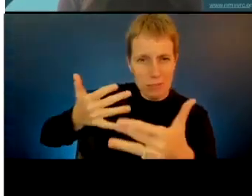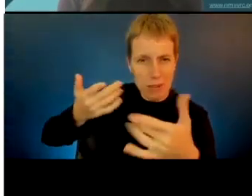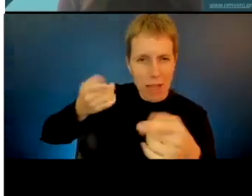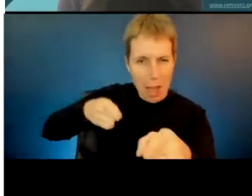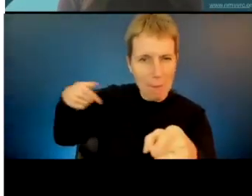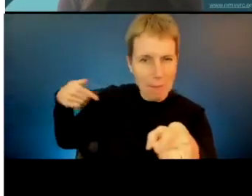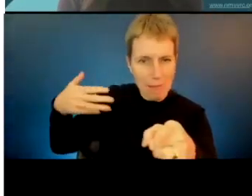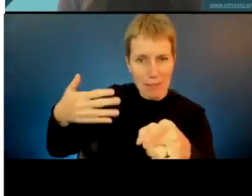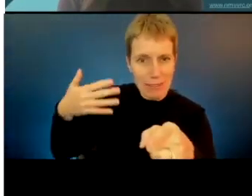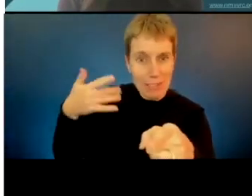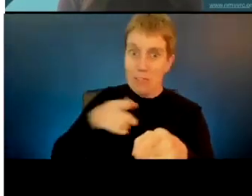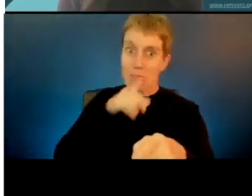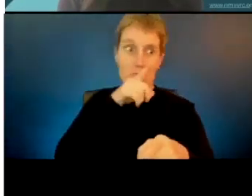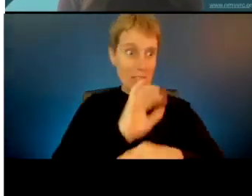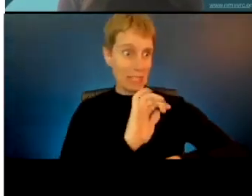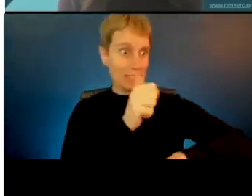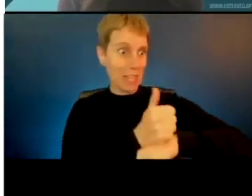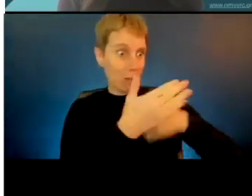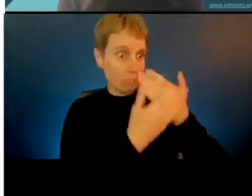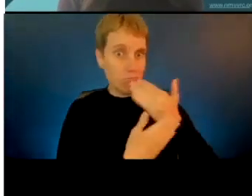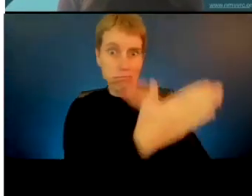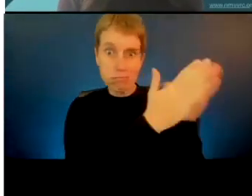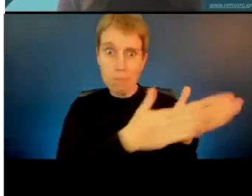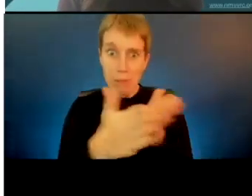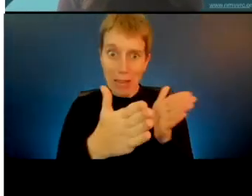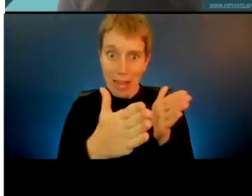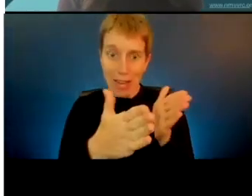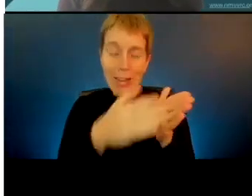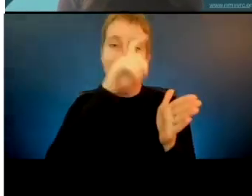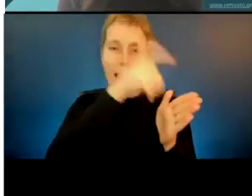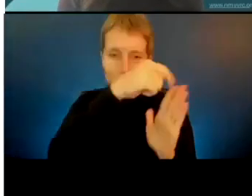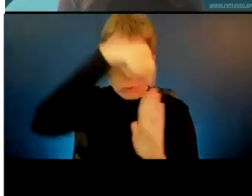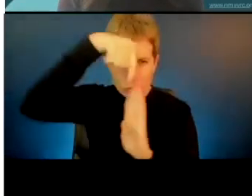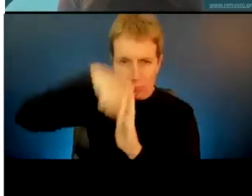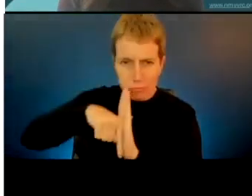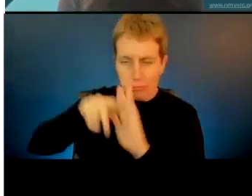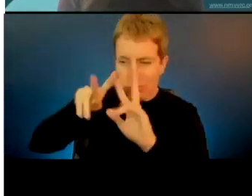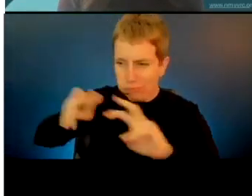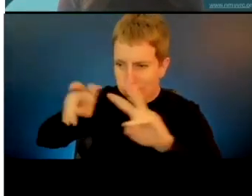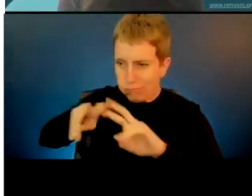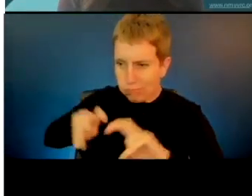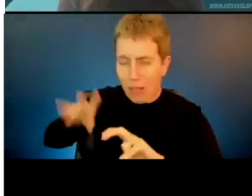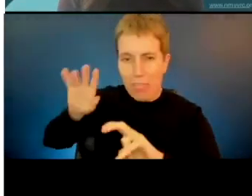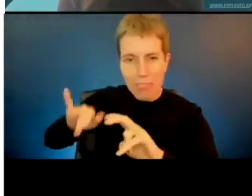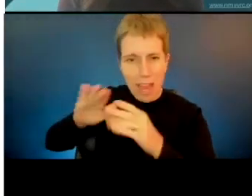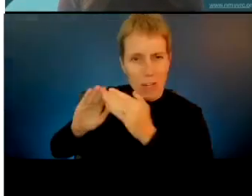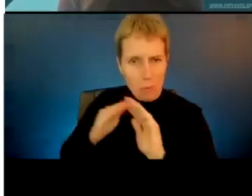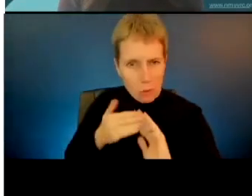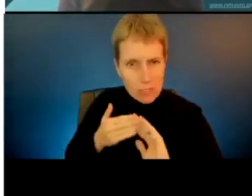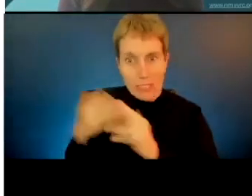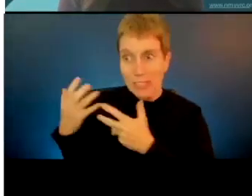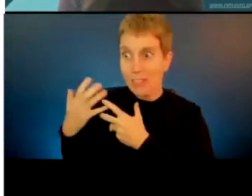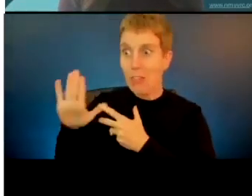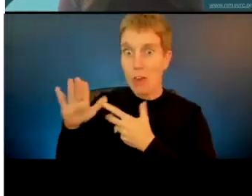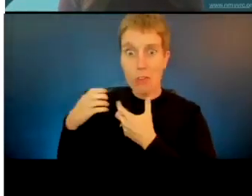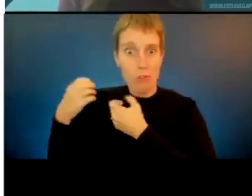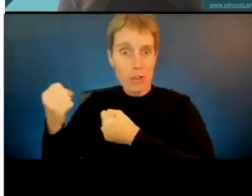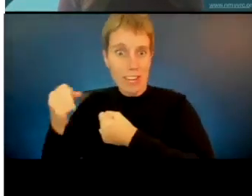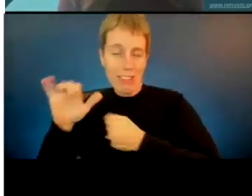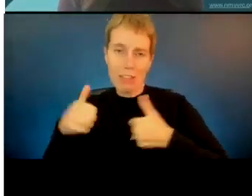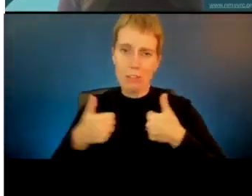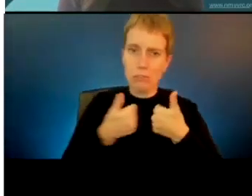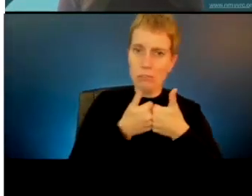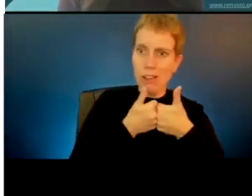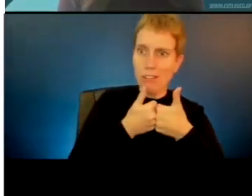learn about the community, the strengths and challenges, cultural considerations, languages and social norms,